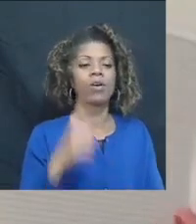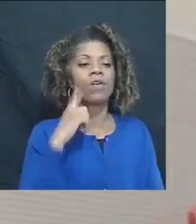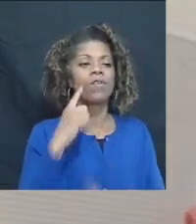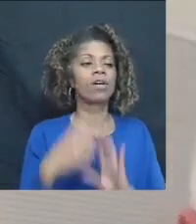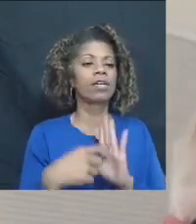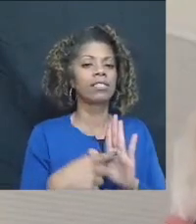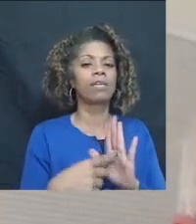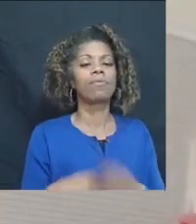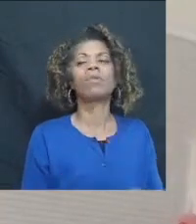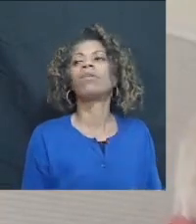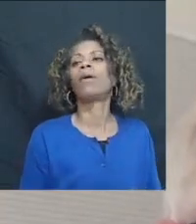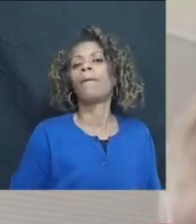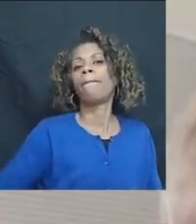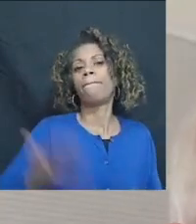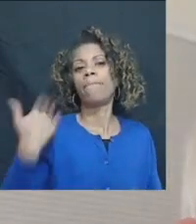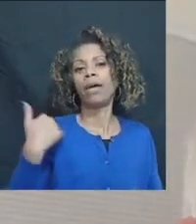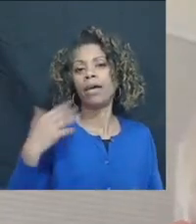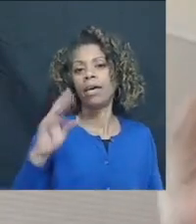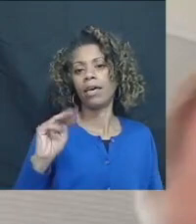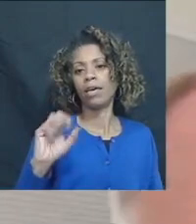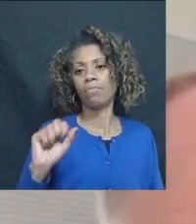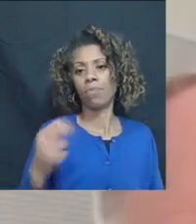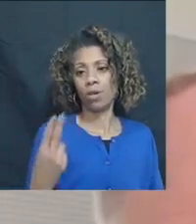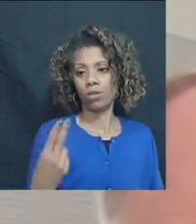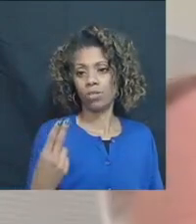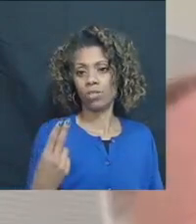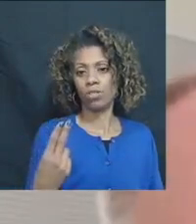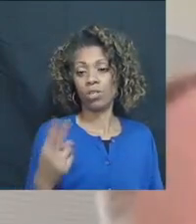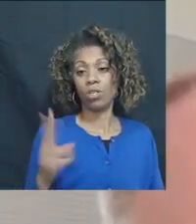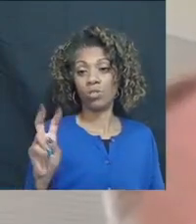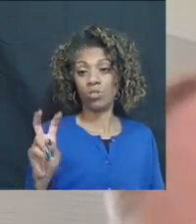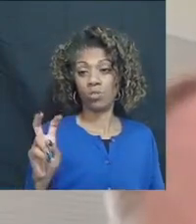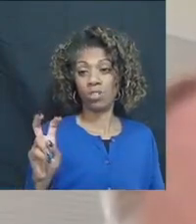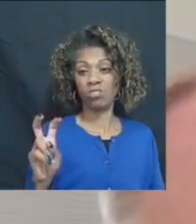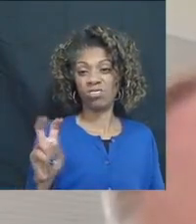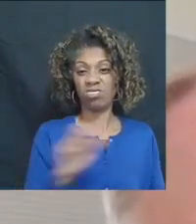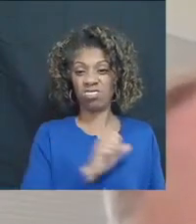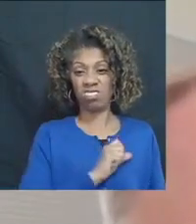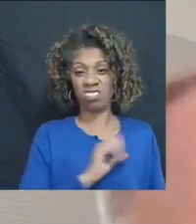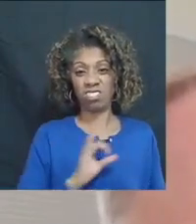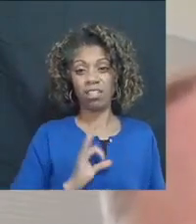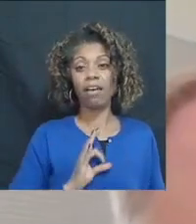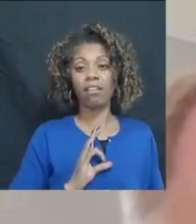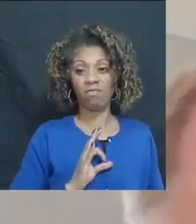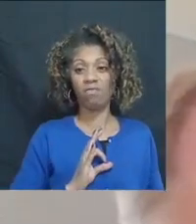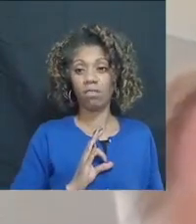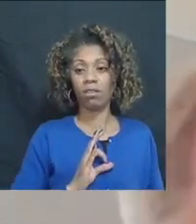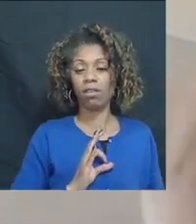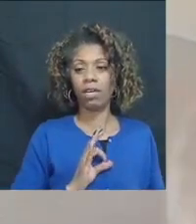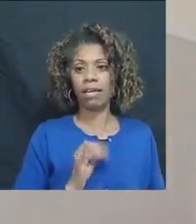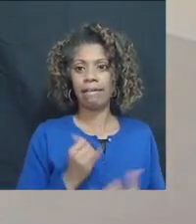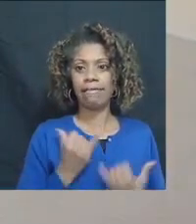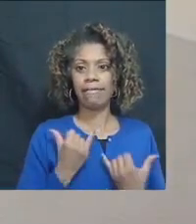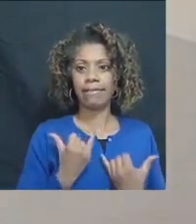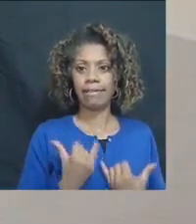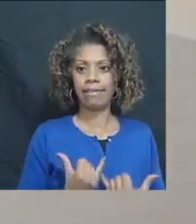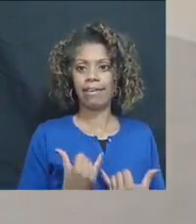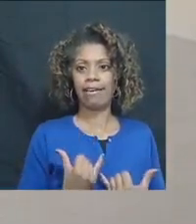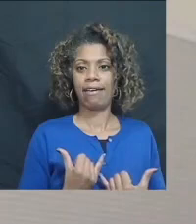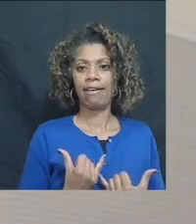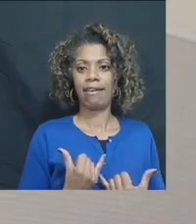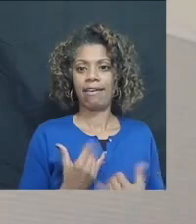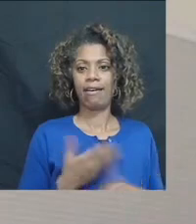March to over 800 today, and probably we'll have over 1,000 staff, just because we've developed